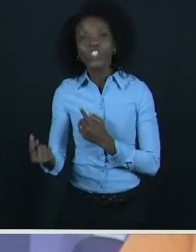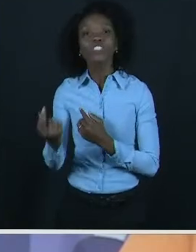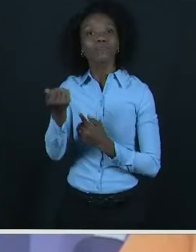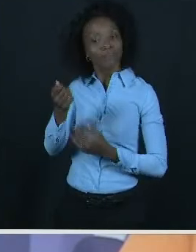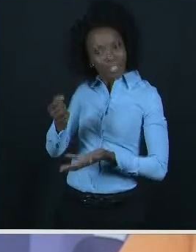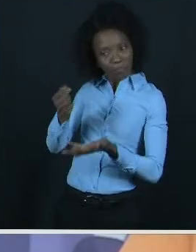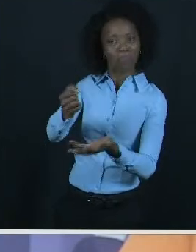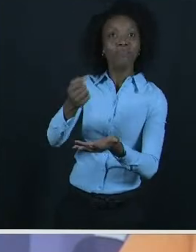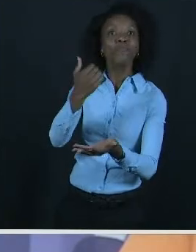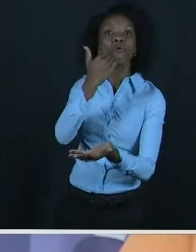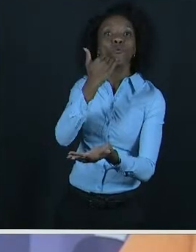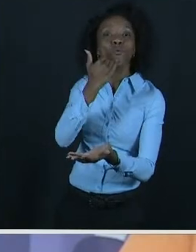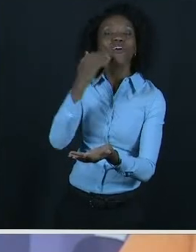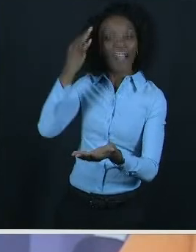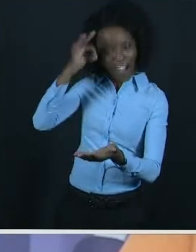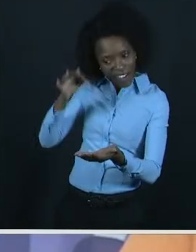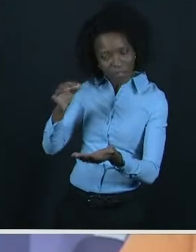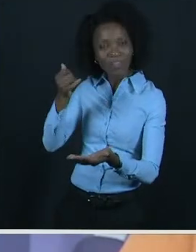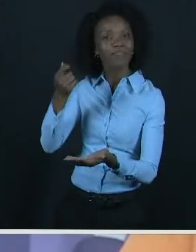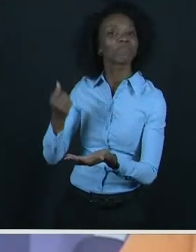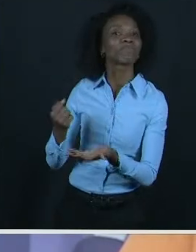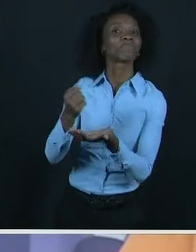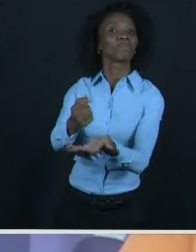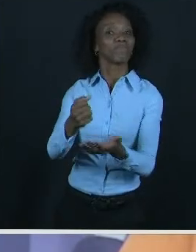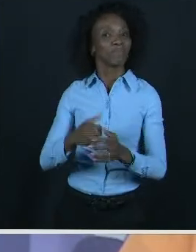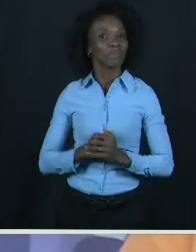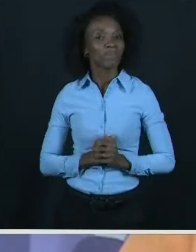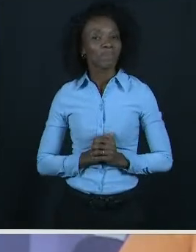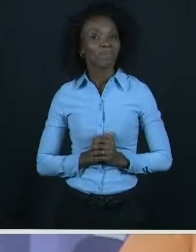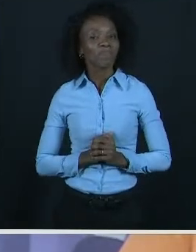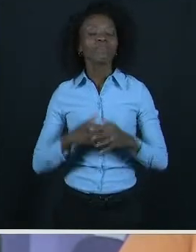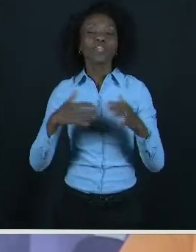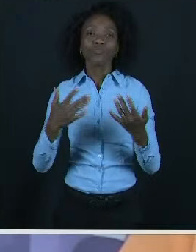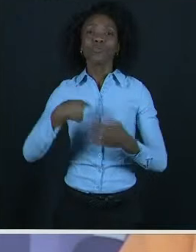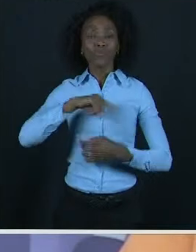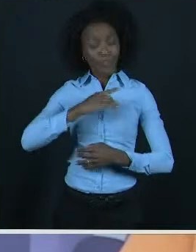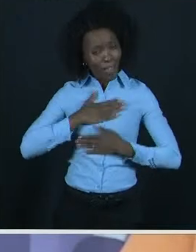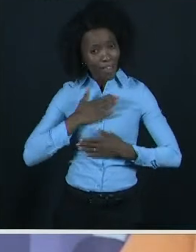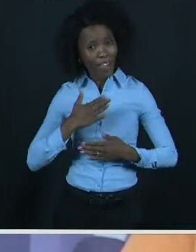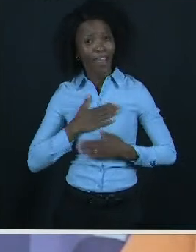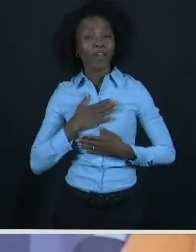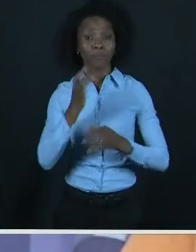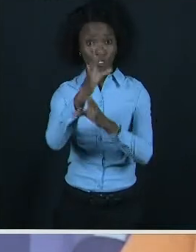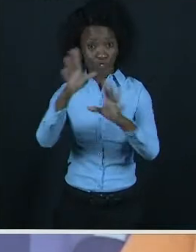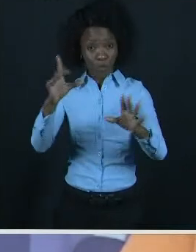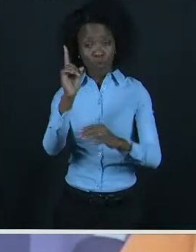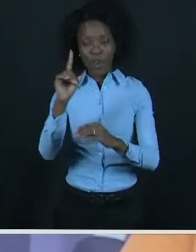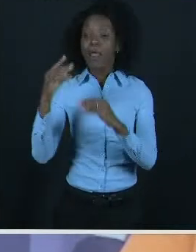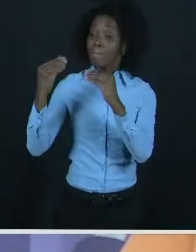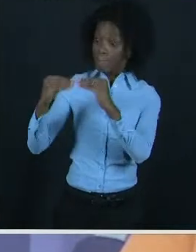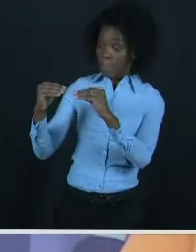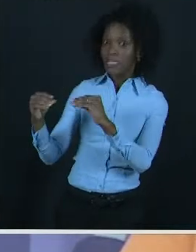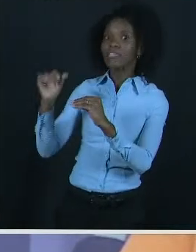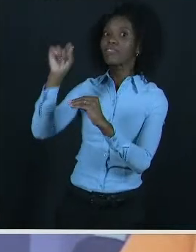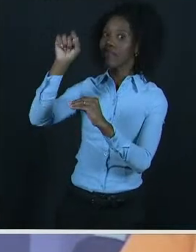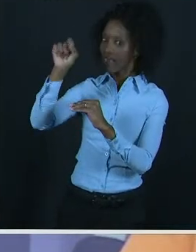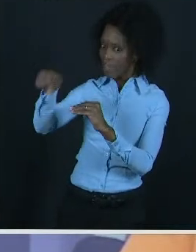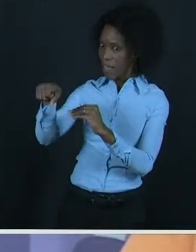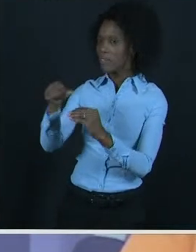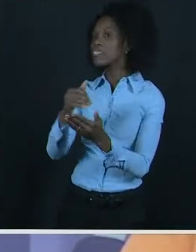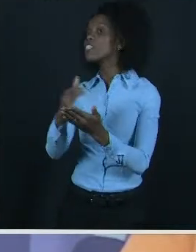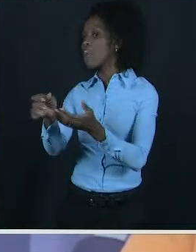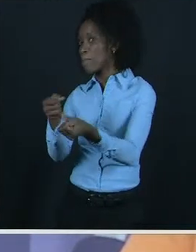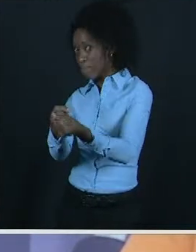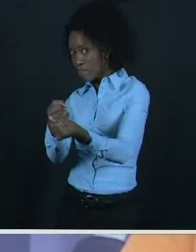funded by the government. We are pleased that the private sector has come to fund some, and